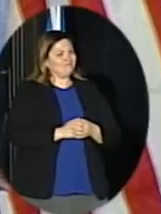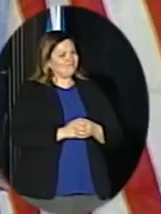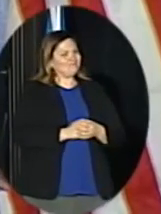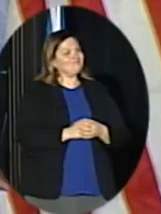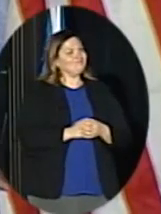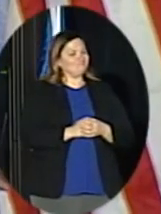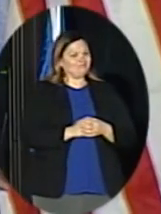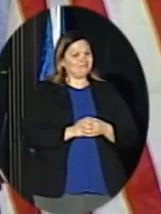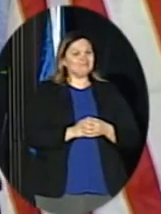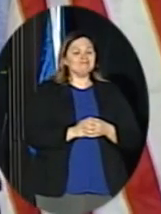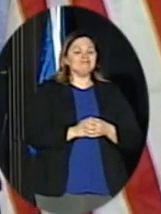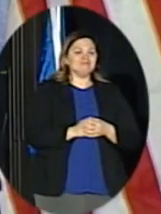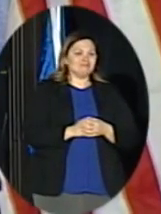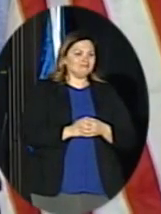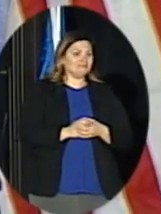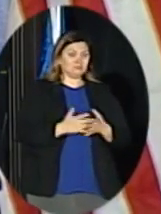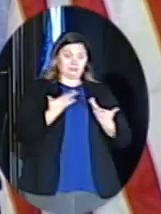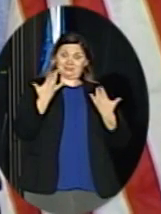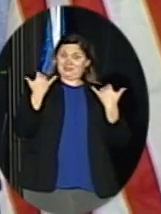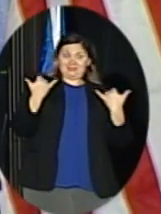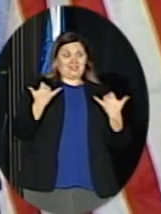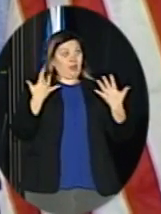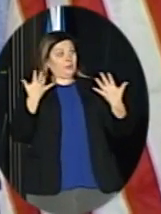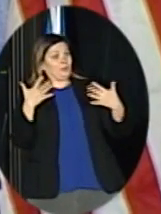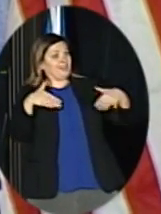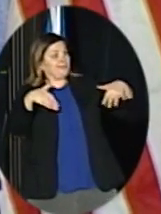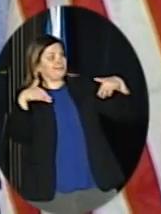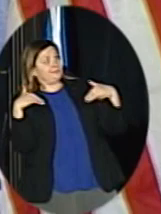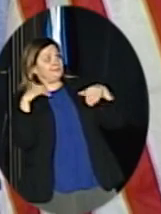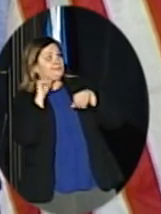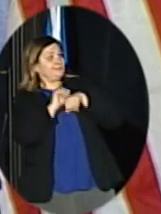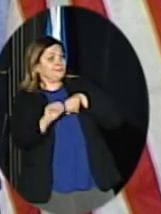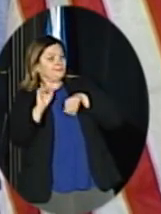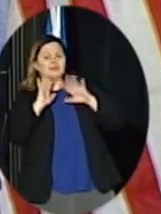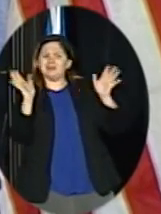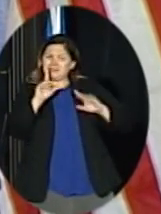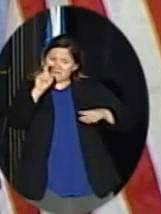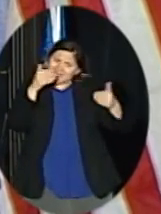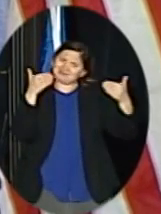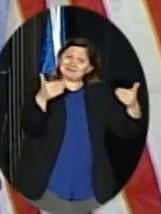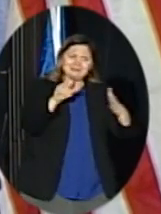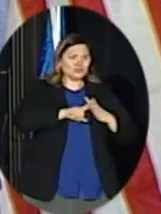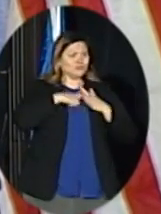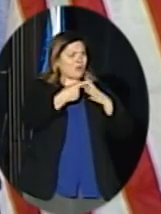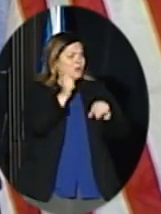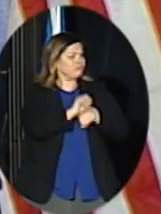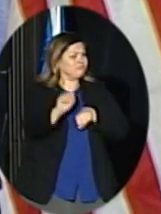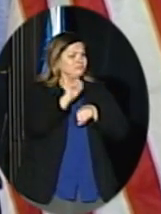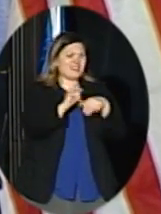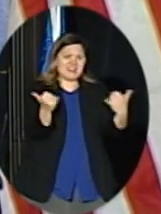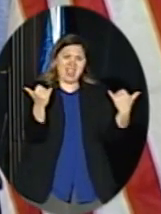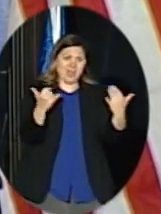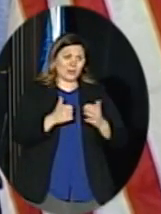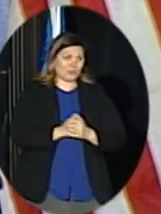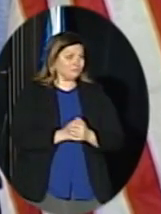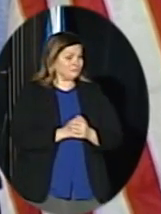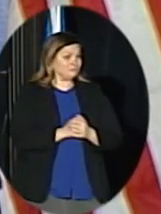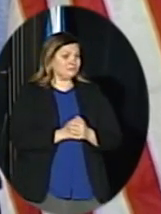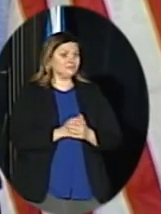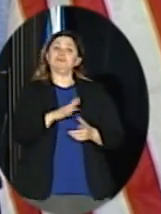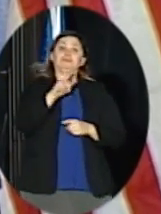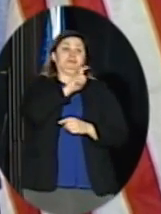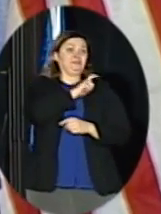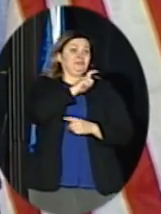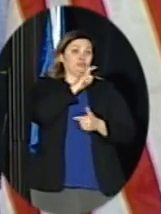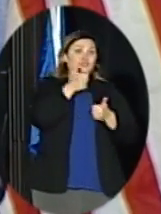This work cannot wait. Starting right away, I will work with Chief Axtell to review and revise our police department's use of force policies.